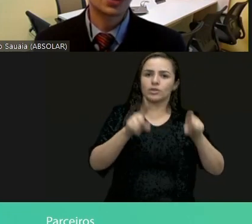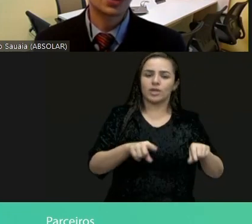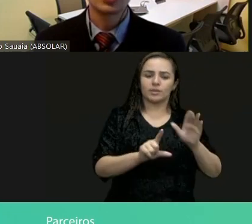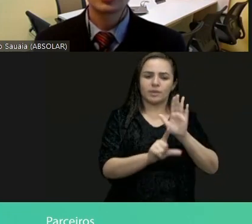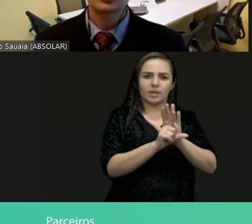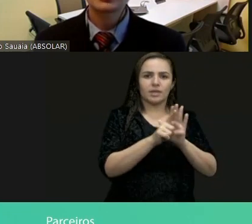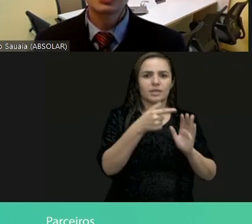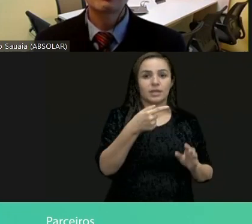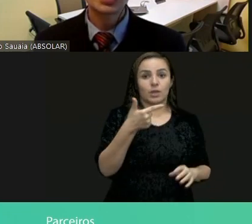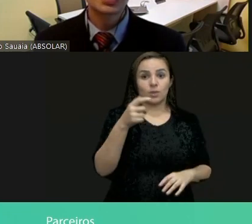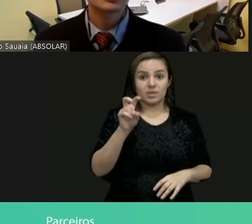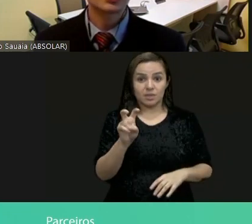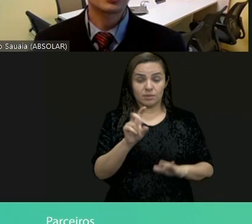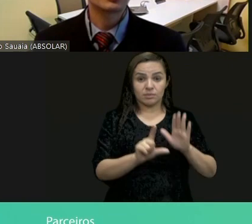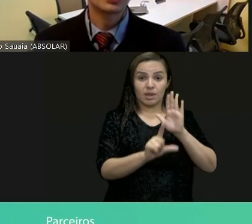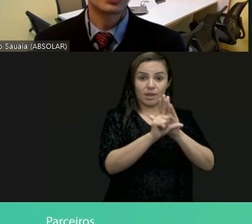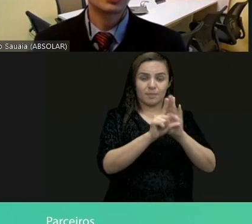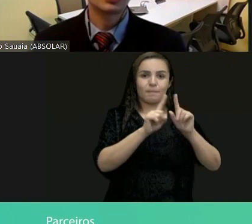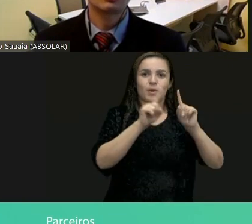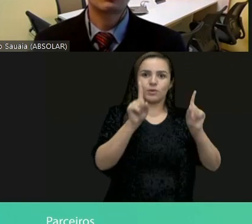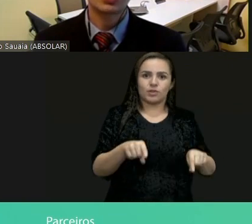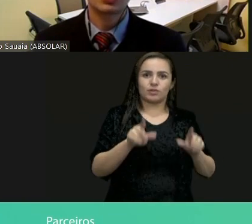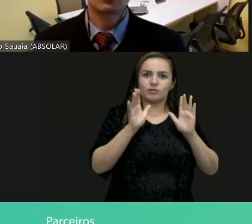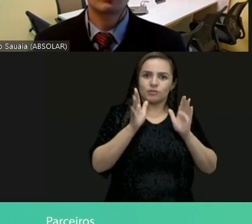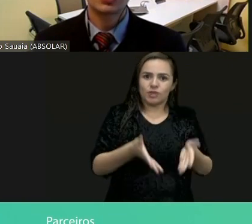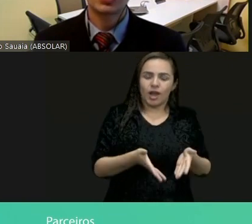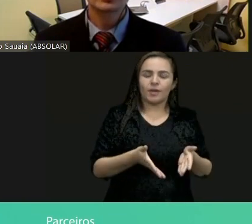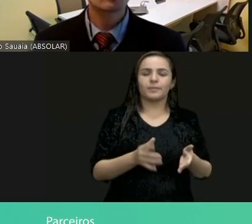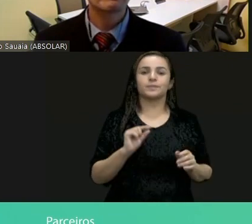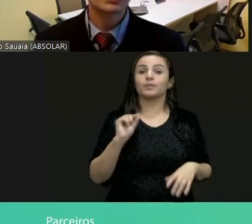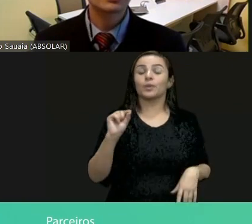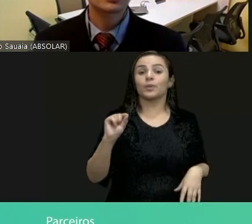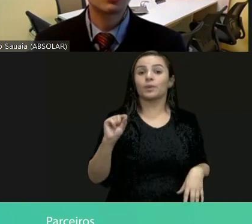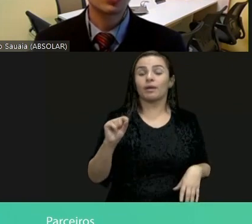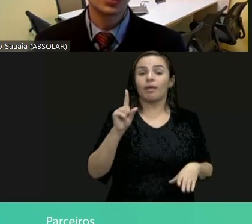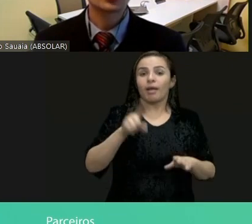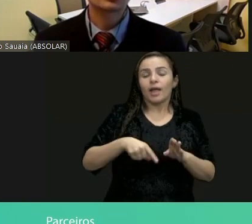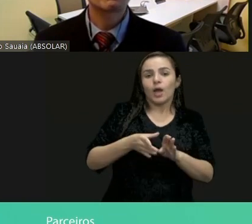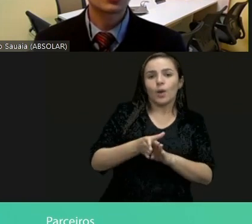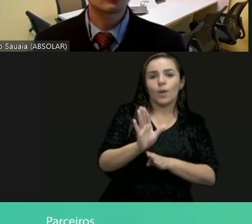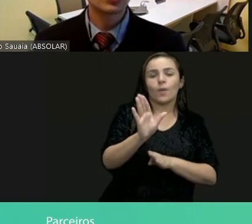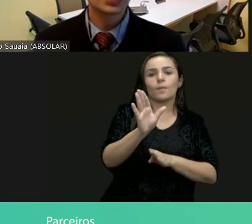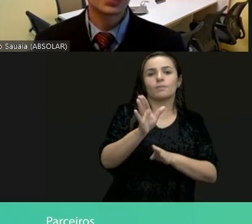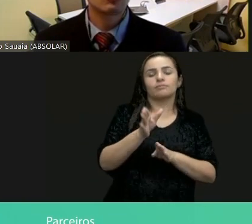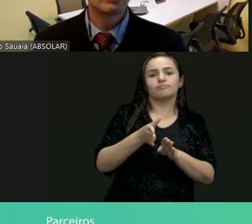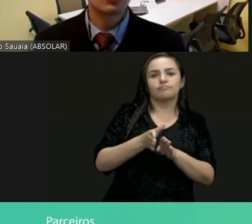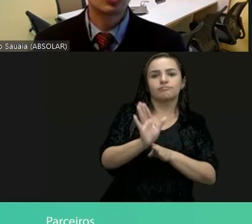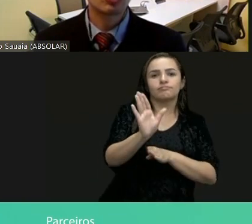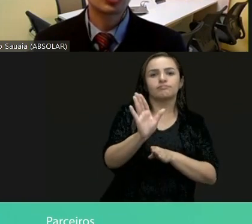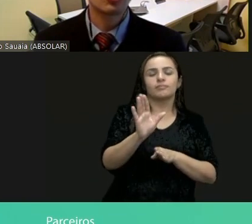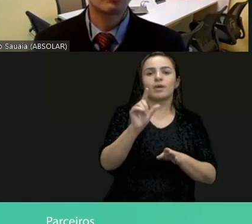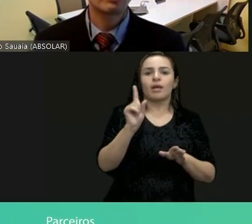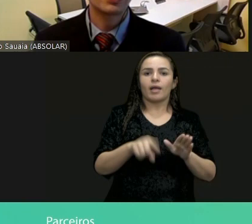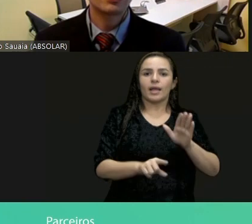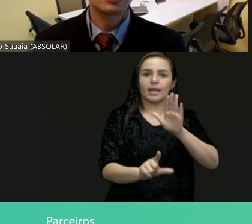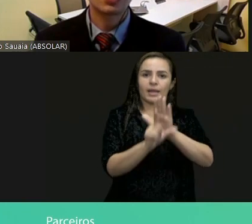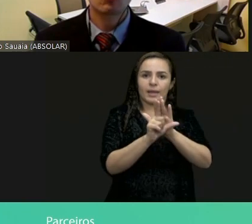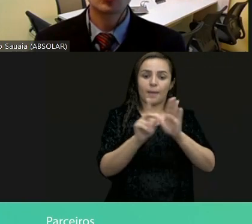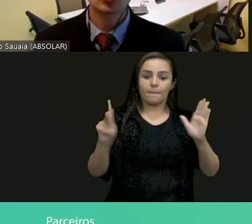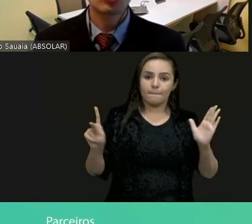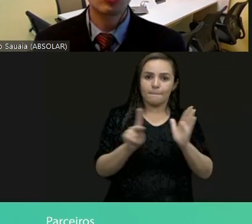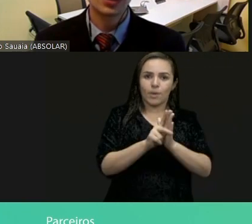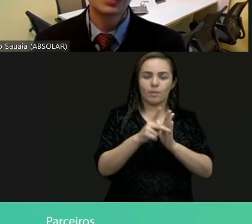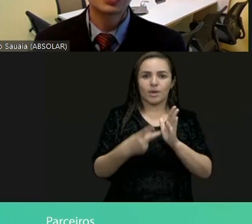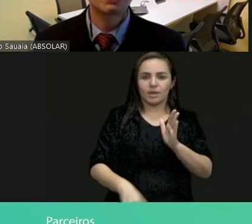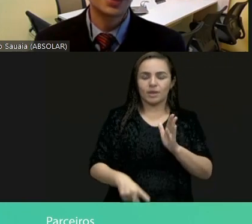bill that establishes a recommendation, a legal framework